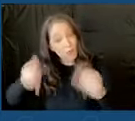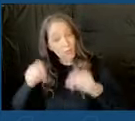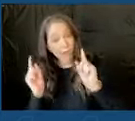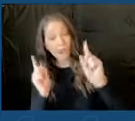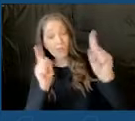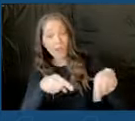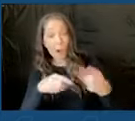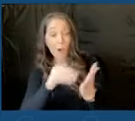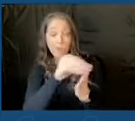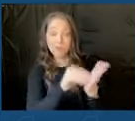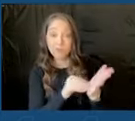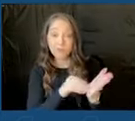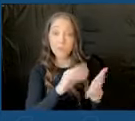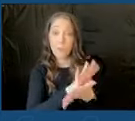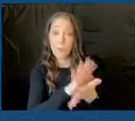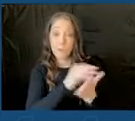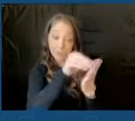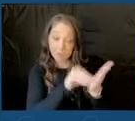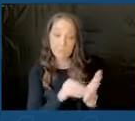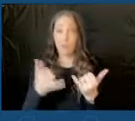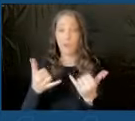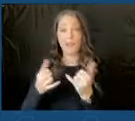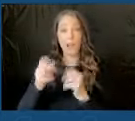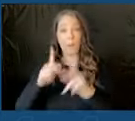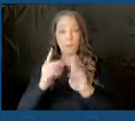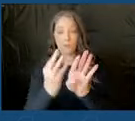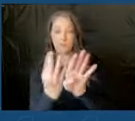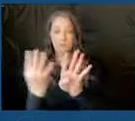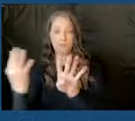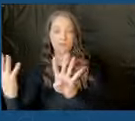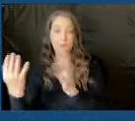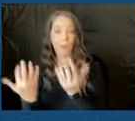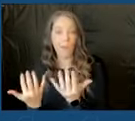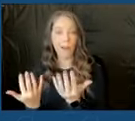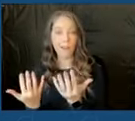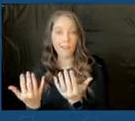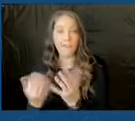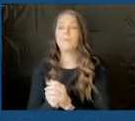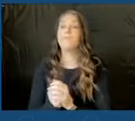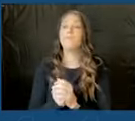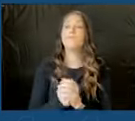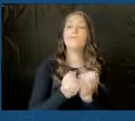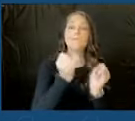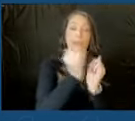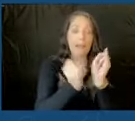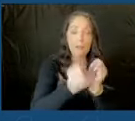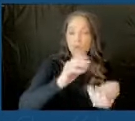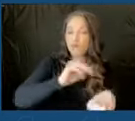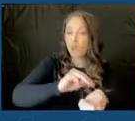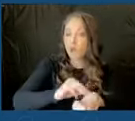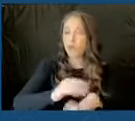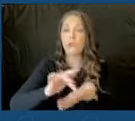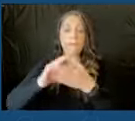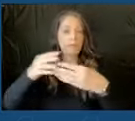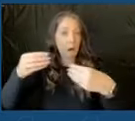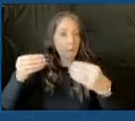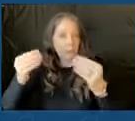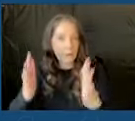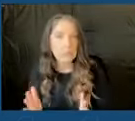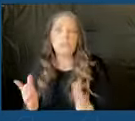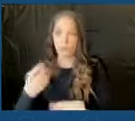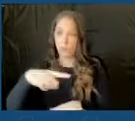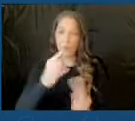right here at this facility. So they are now out there. Individual doctors, individual pharmacists have been requesting their